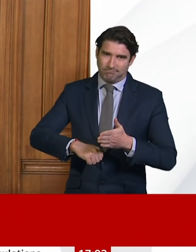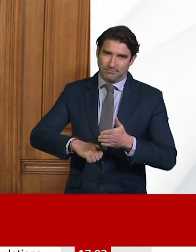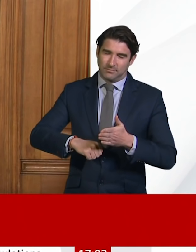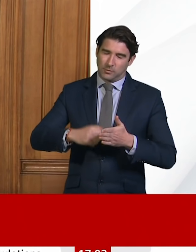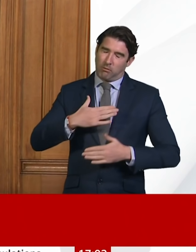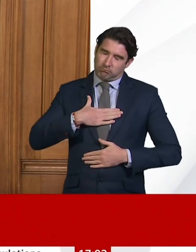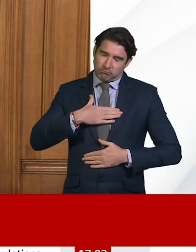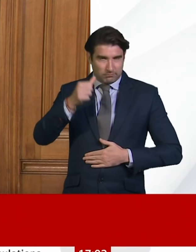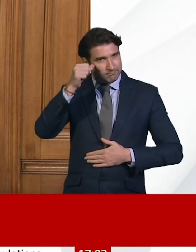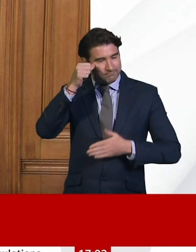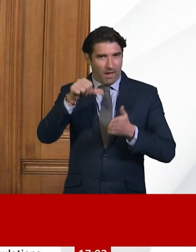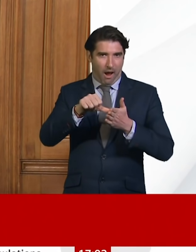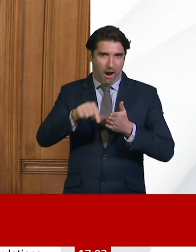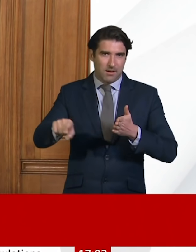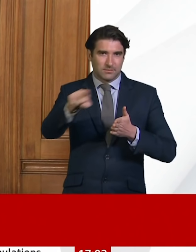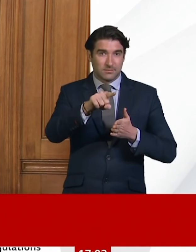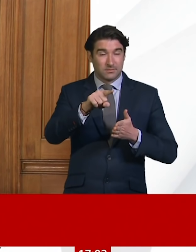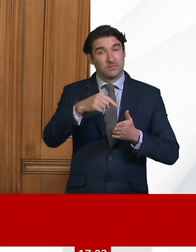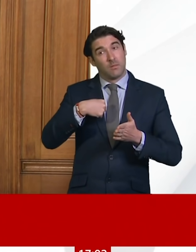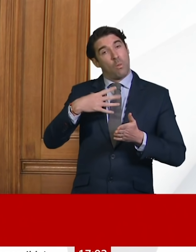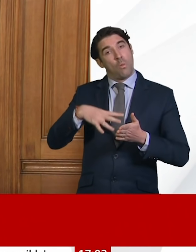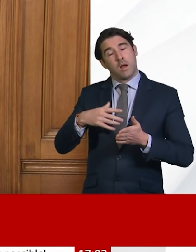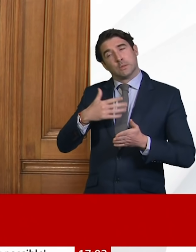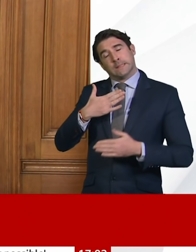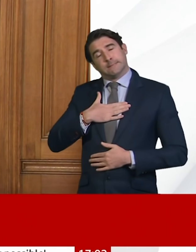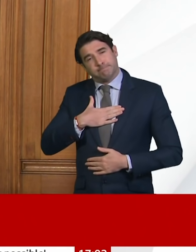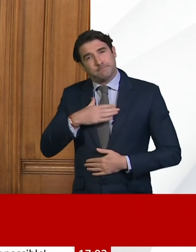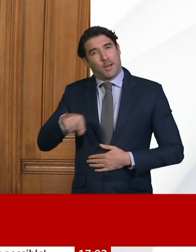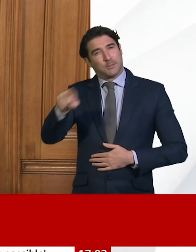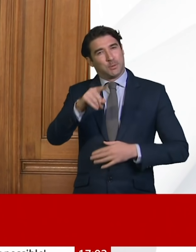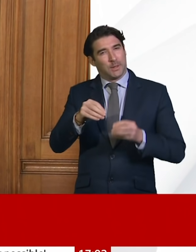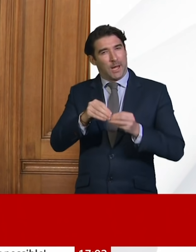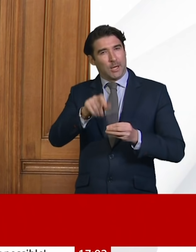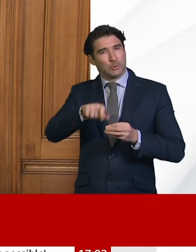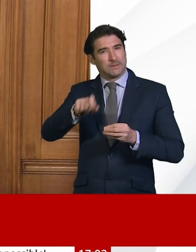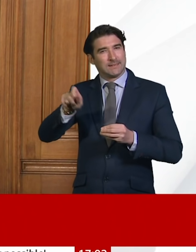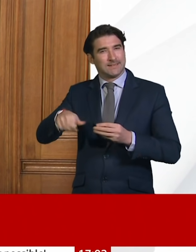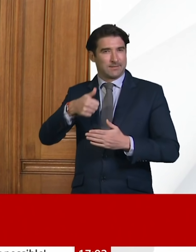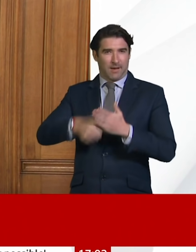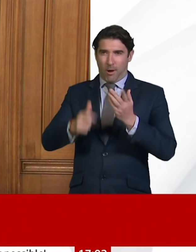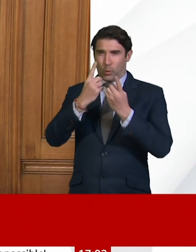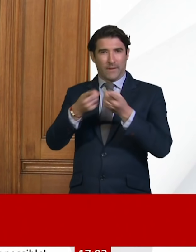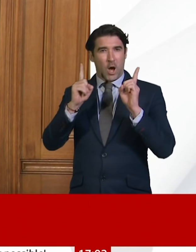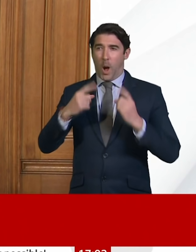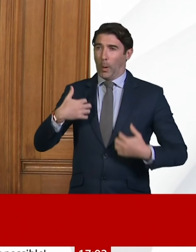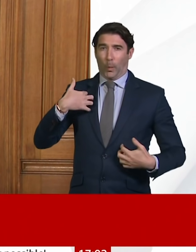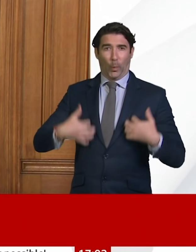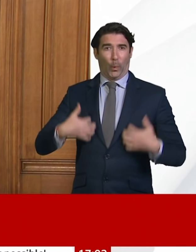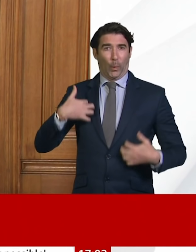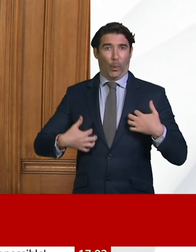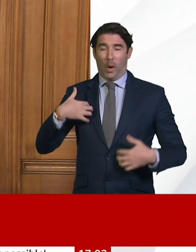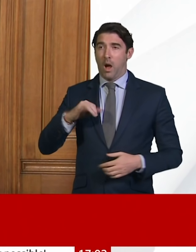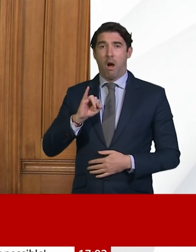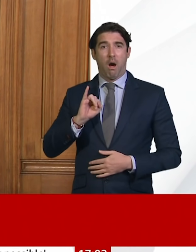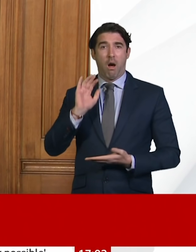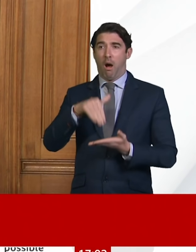university unlike anything they could have imagined. I can assure you and assure everybody at